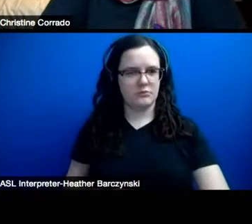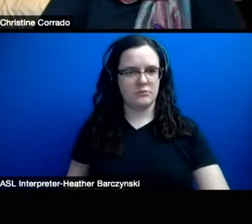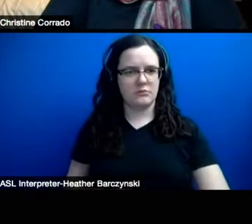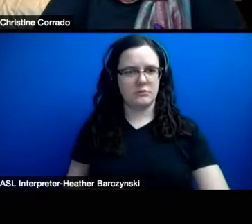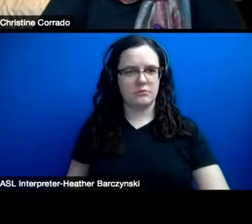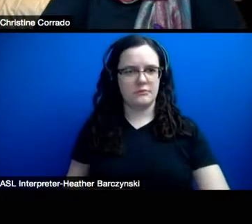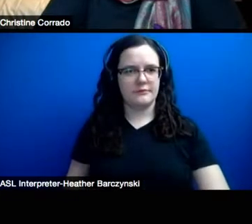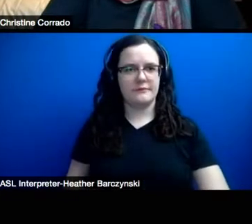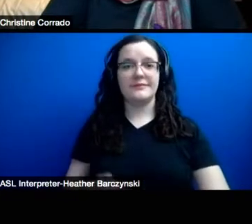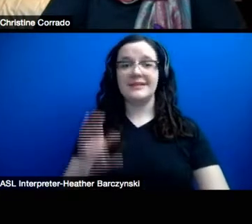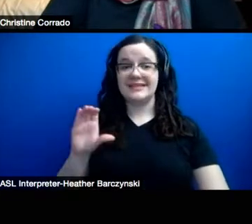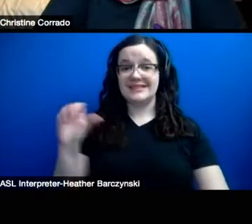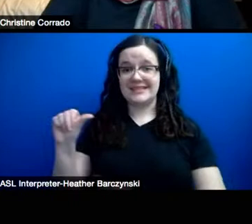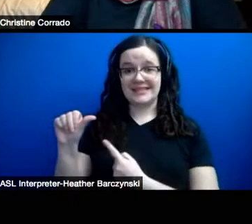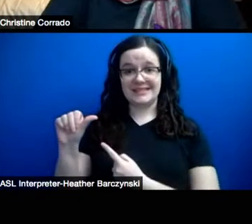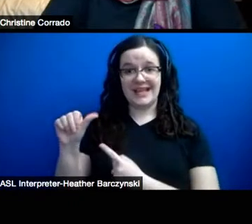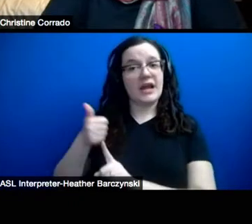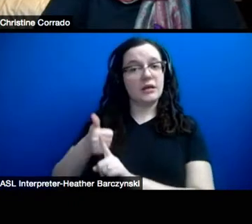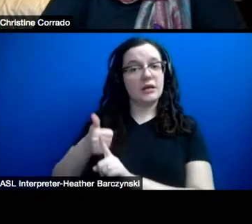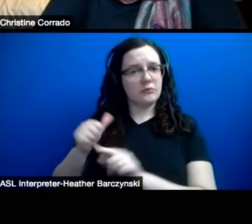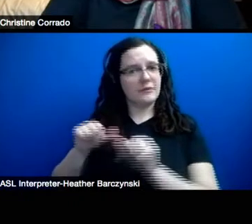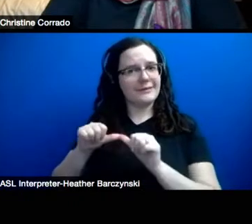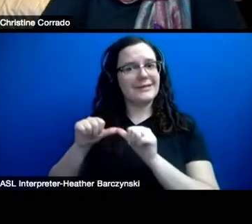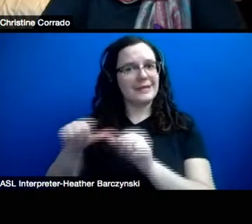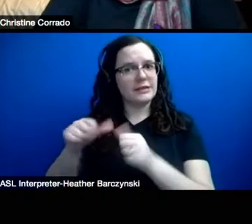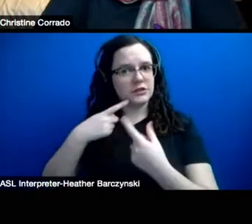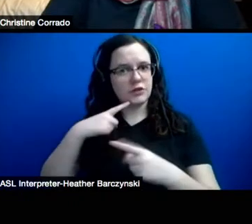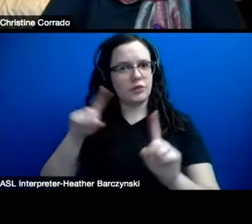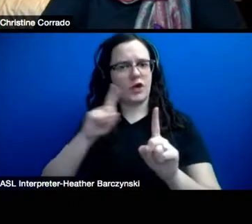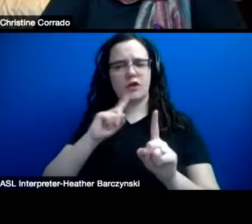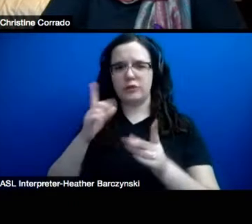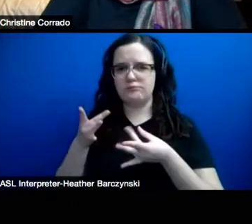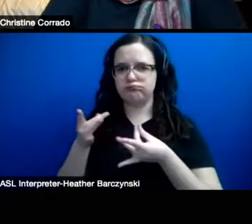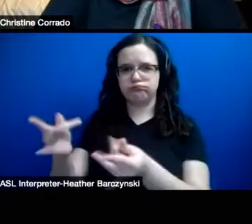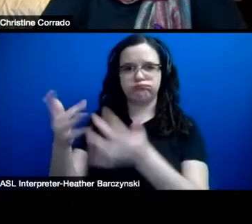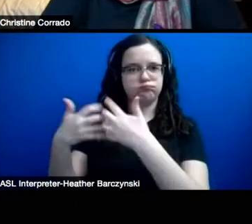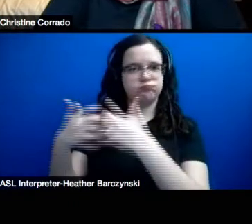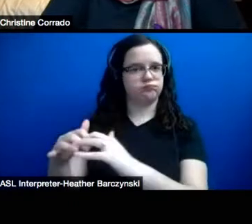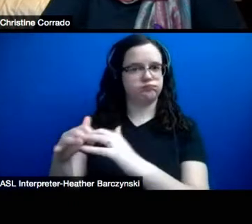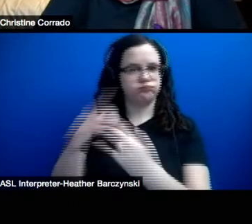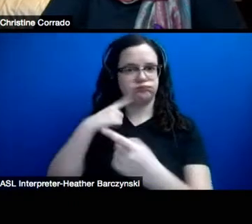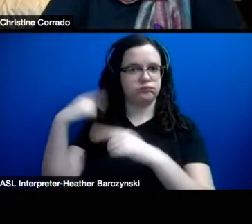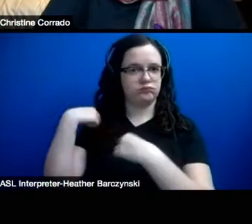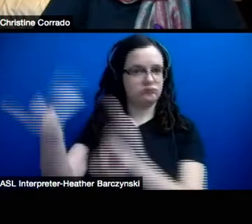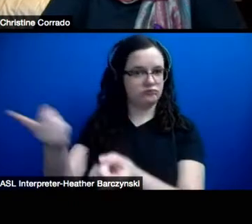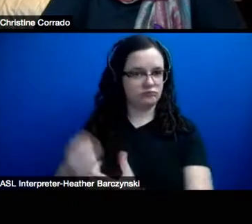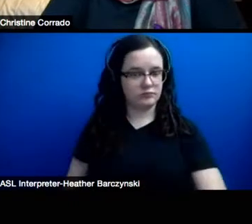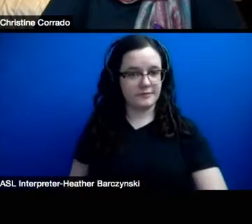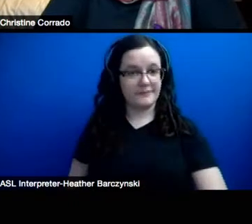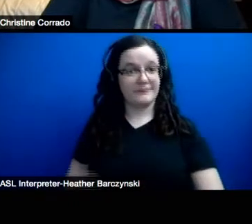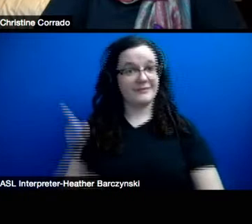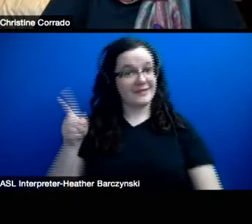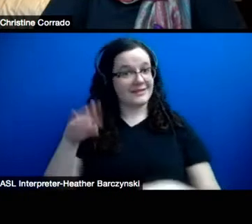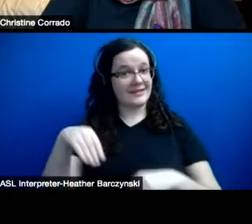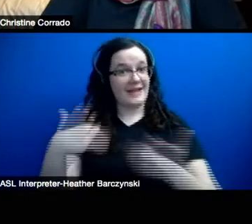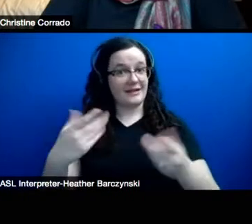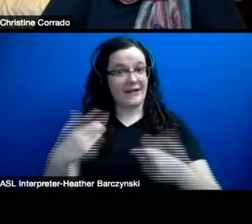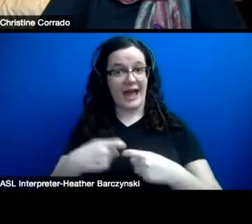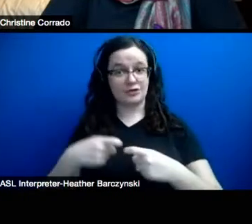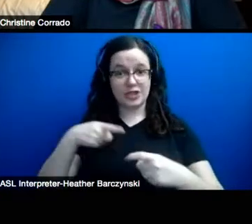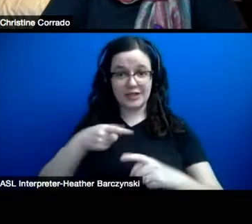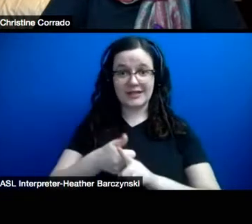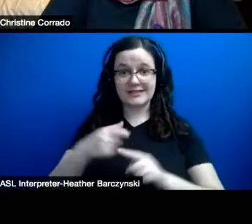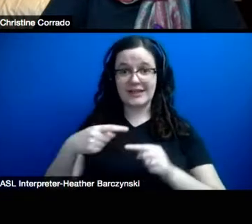The CCA actually continues to work very effectively, not only supplying renewable energy